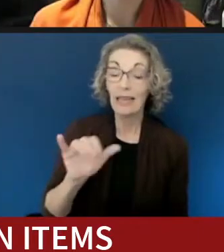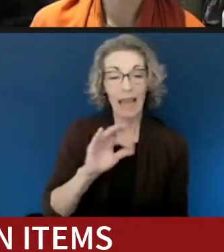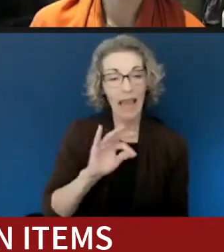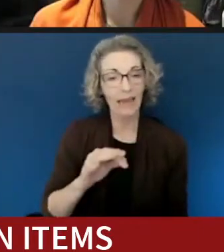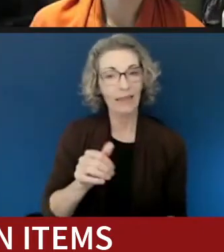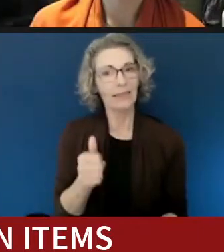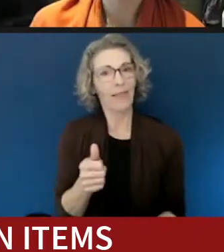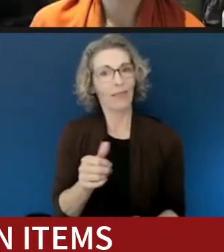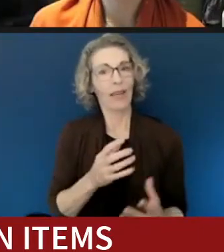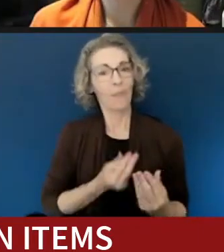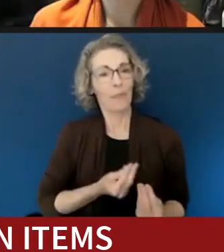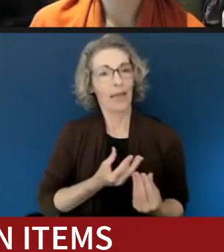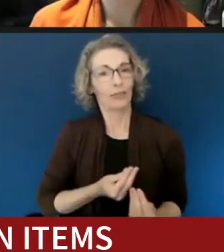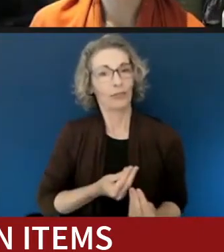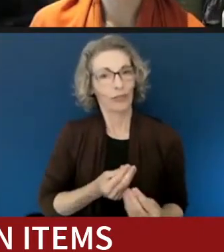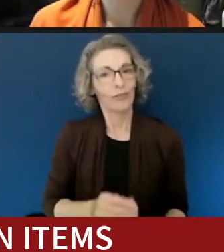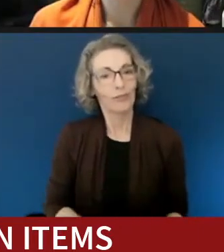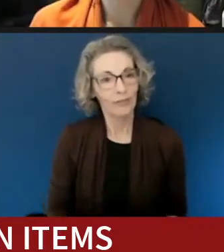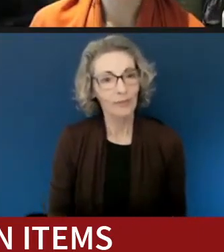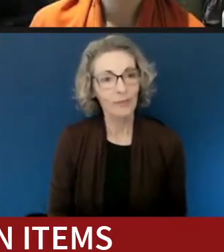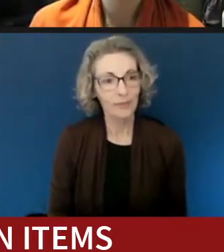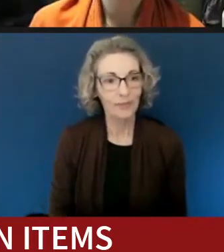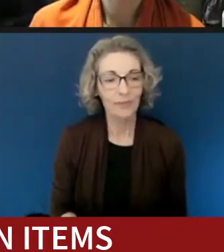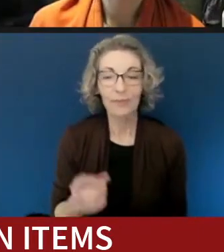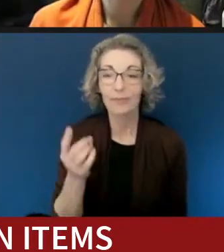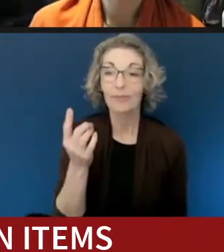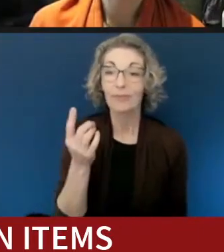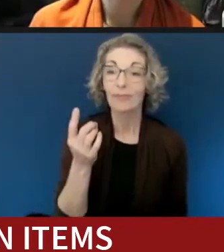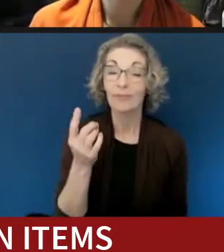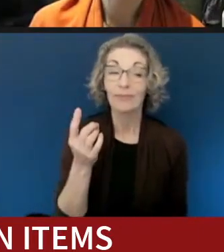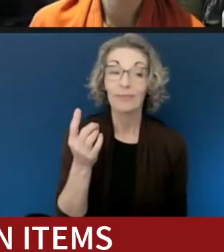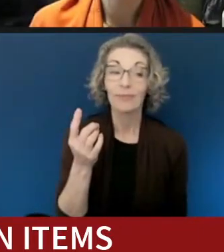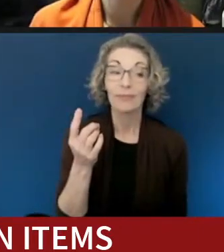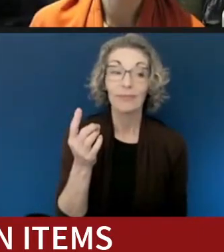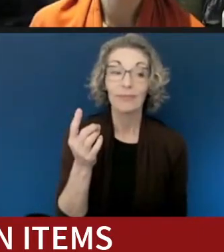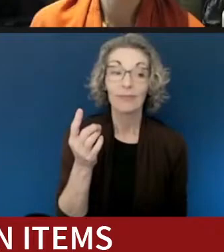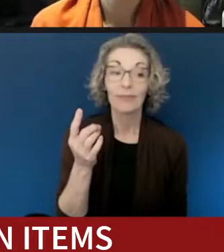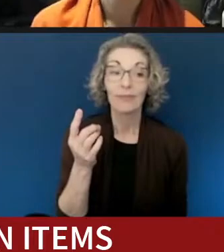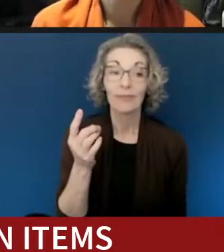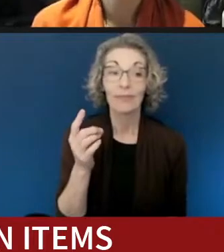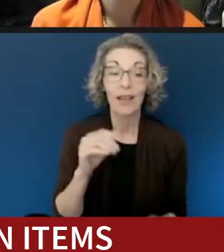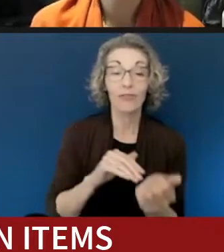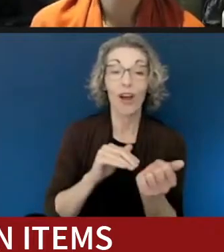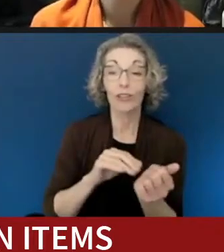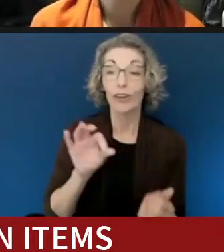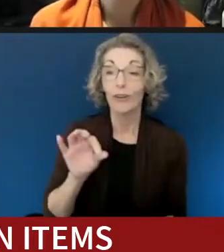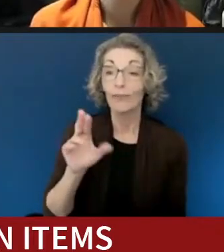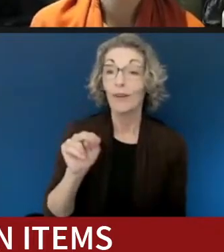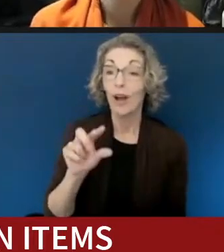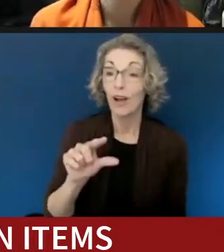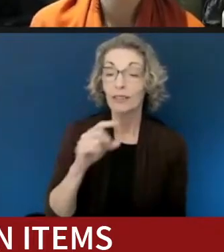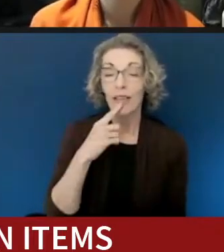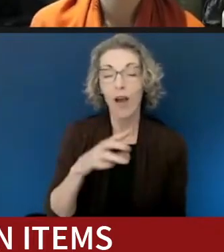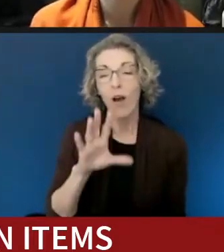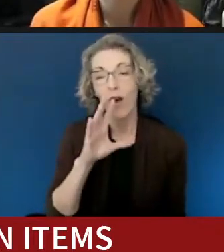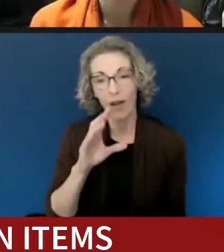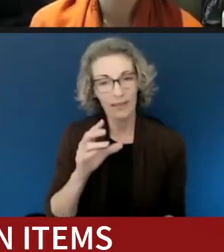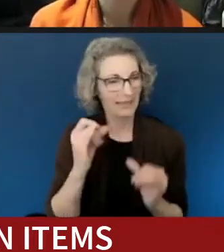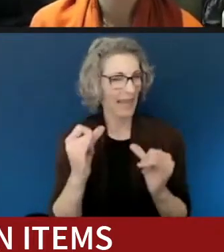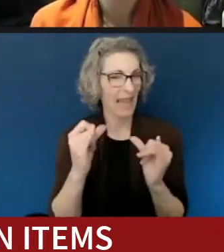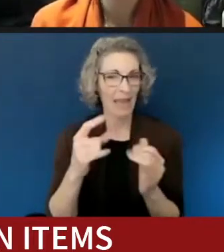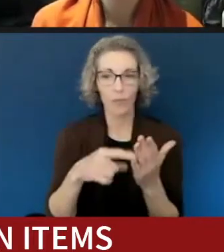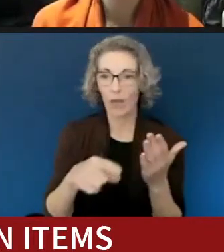Yeah, I really echo what all of you have been saying, and especially what Amy was talking